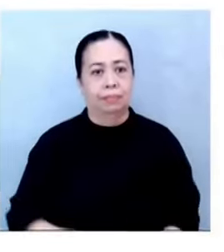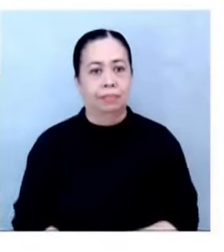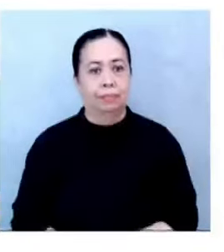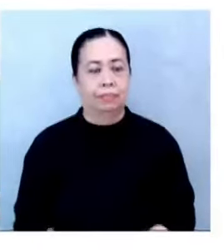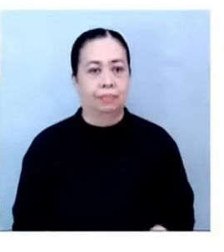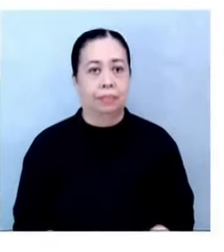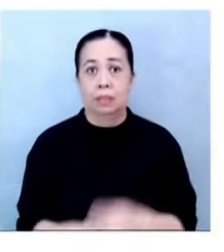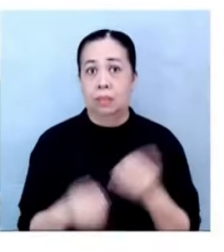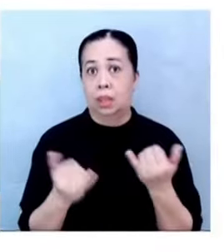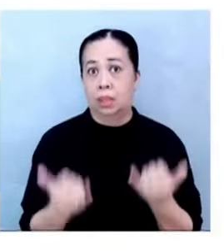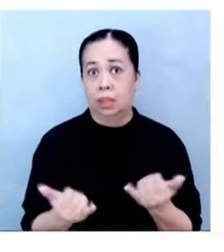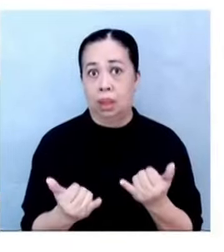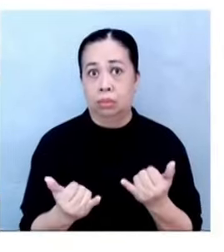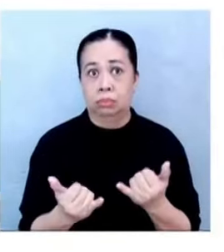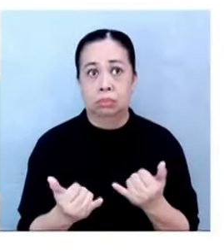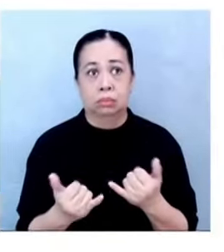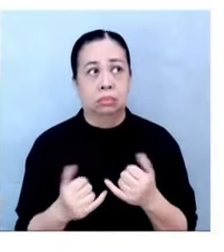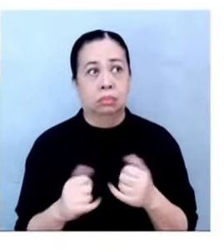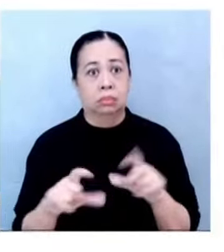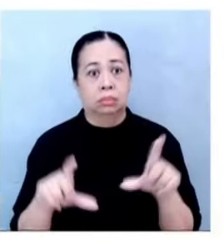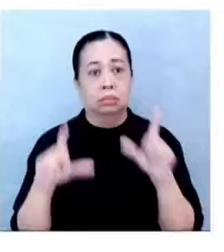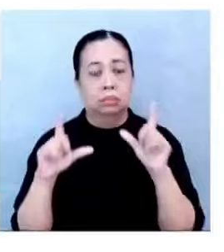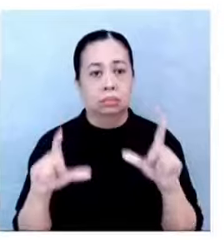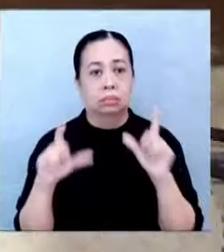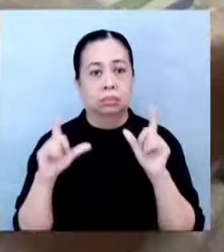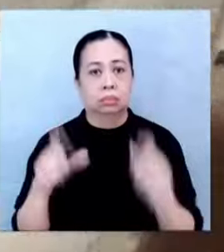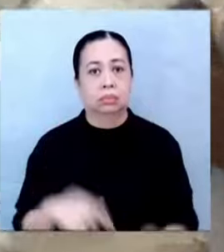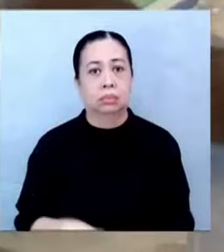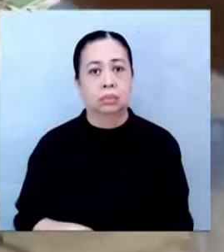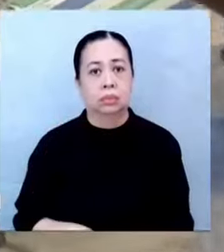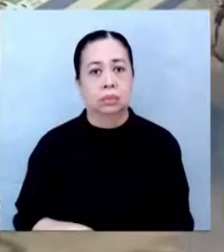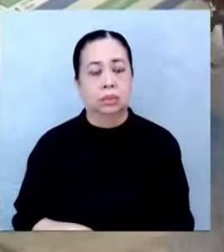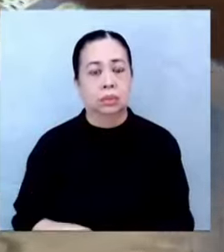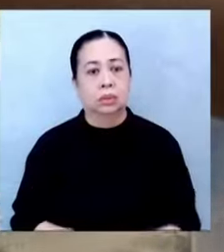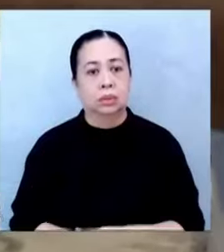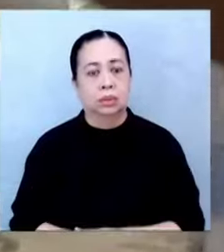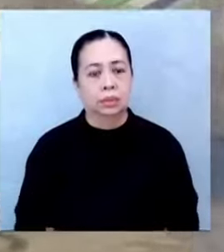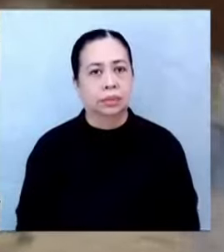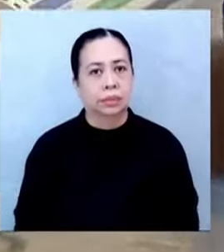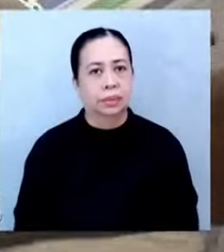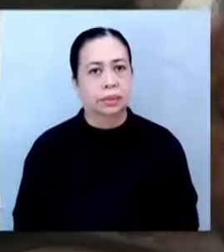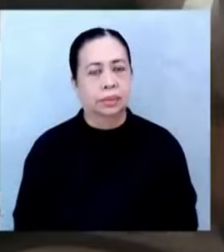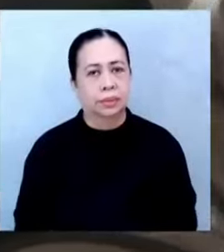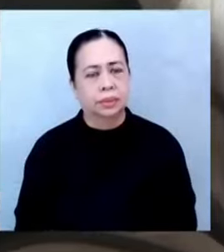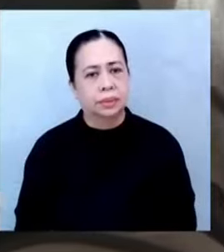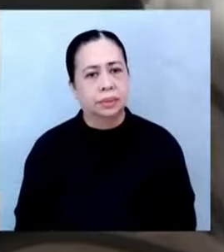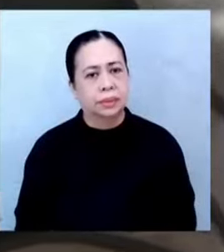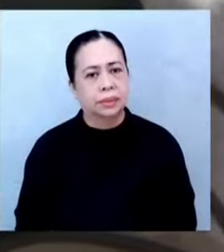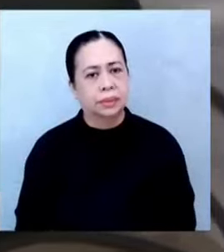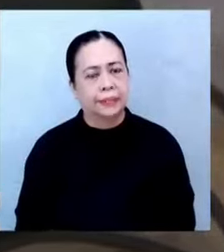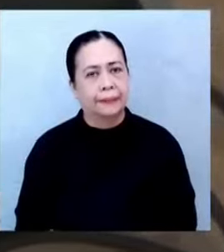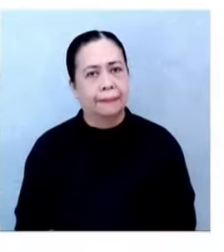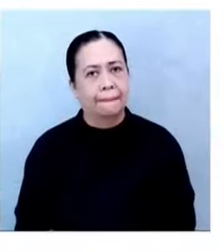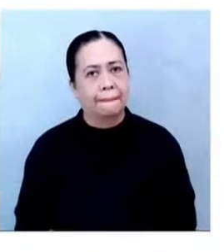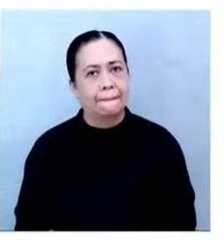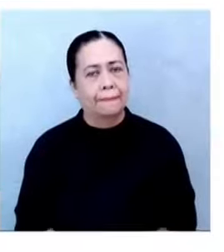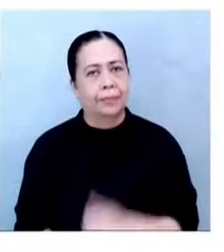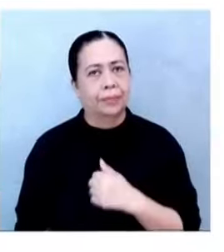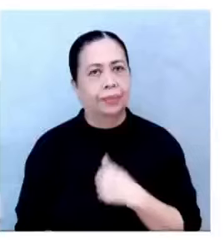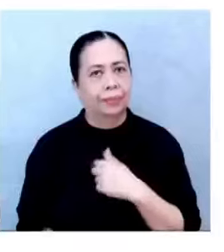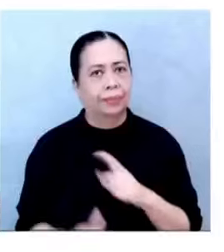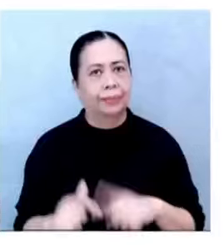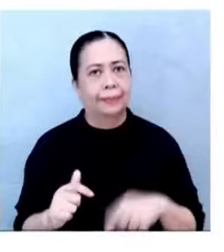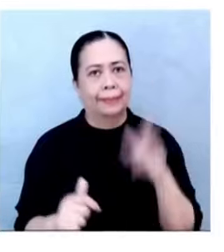Now, the allegation of a 700 million pesos alleged tax fraud, meaning to say supposedly earned by the